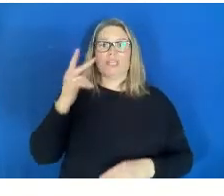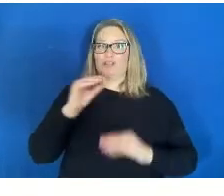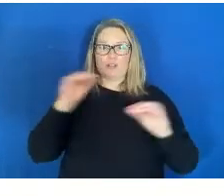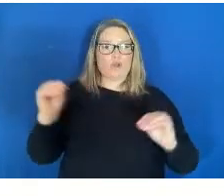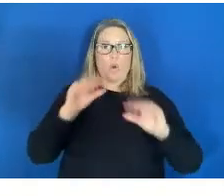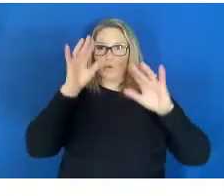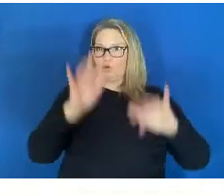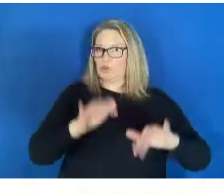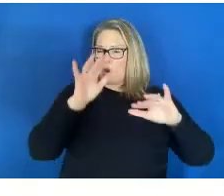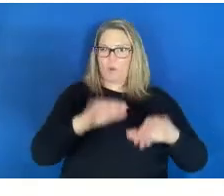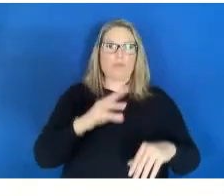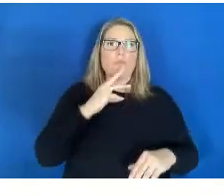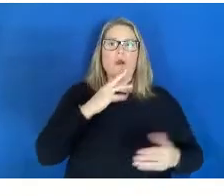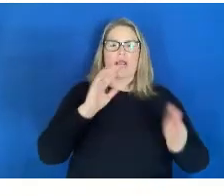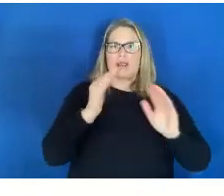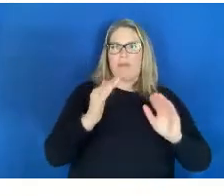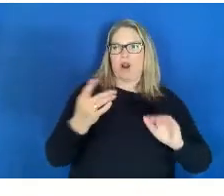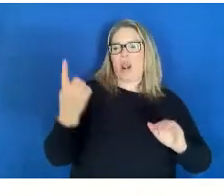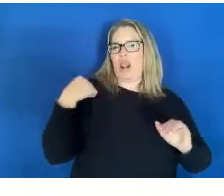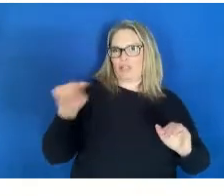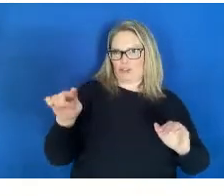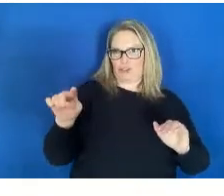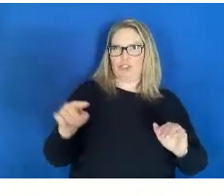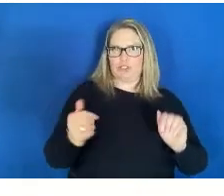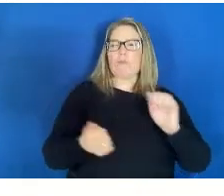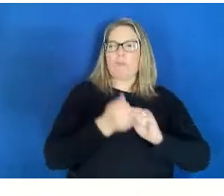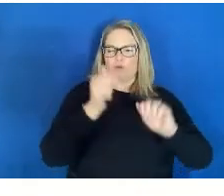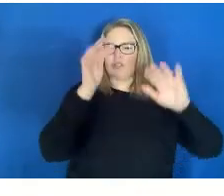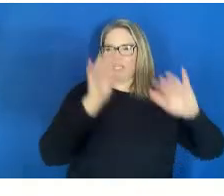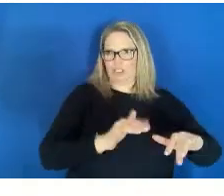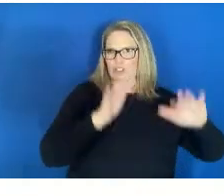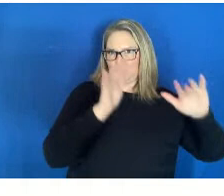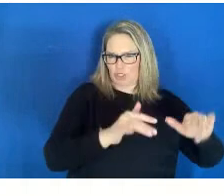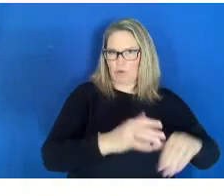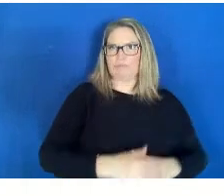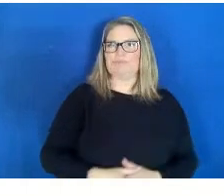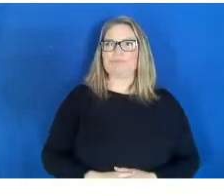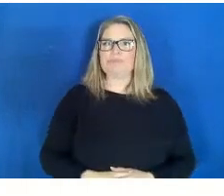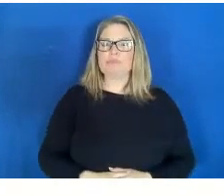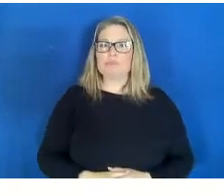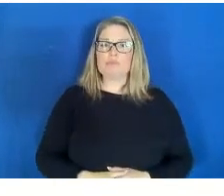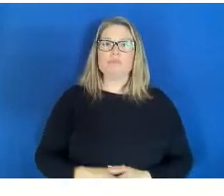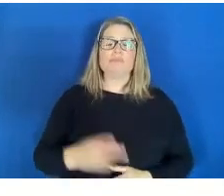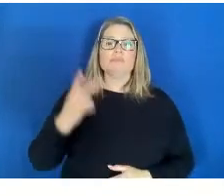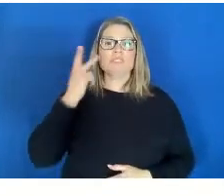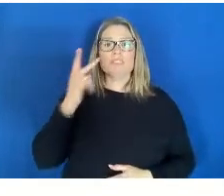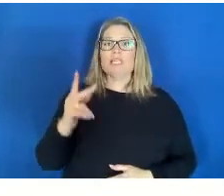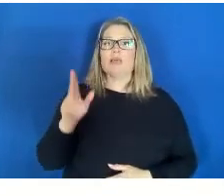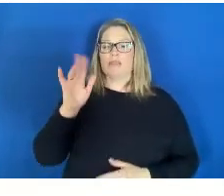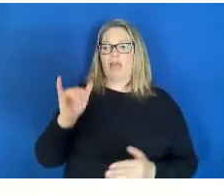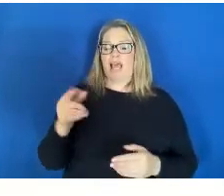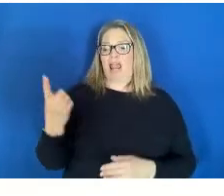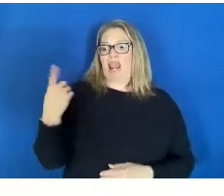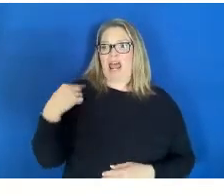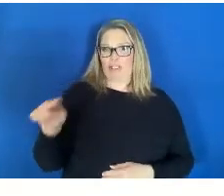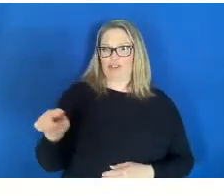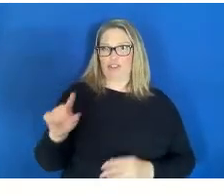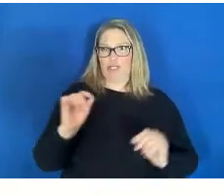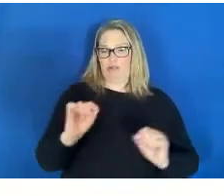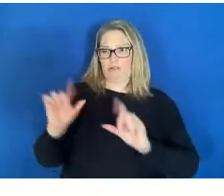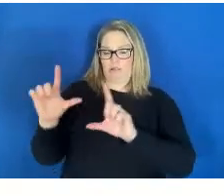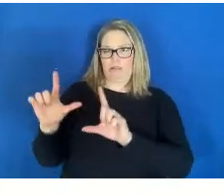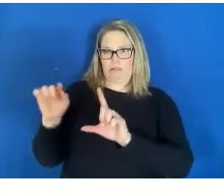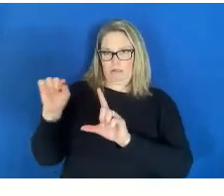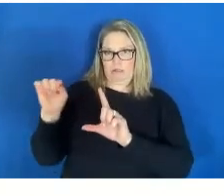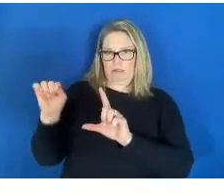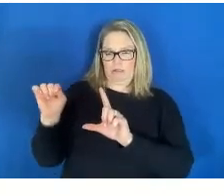year compared to the same time period last year. And referring to the snow water equivalent slides, notice that